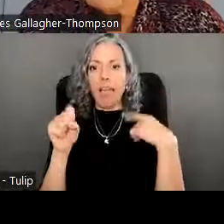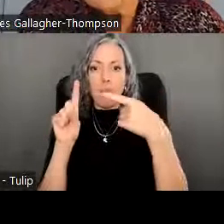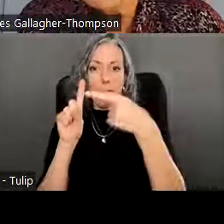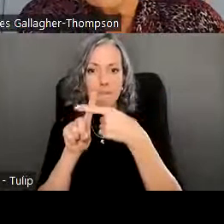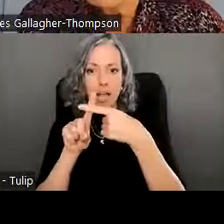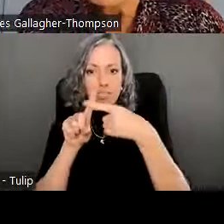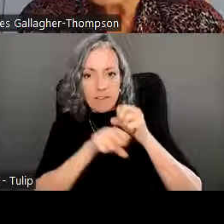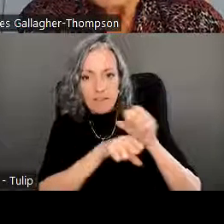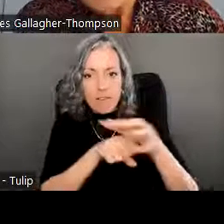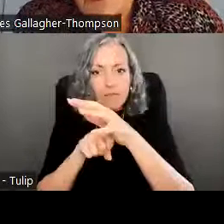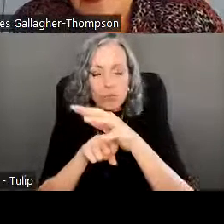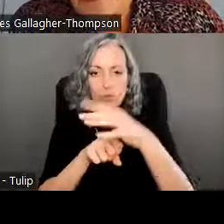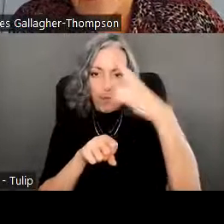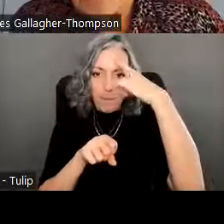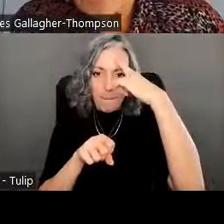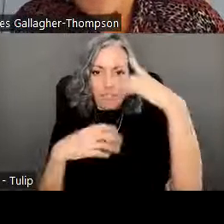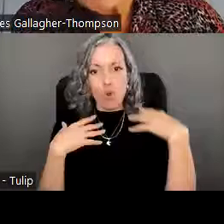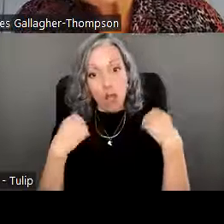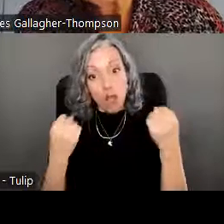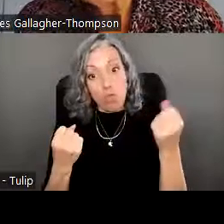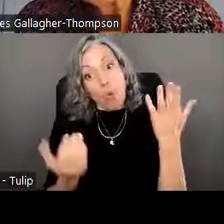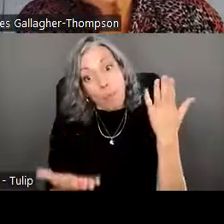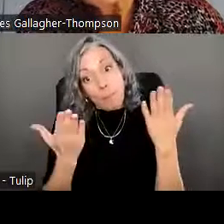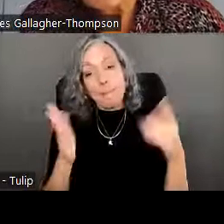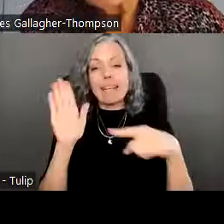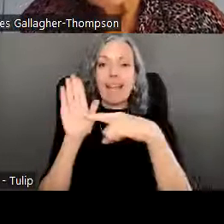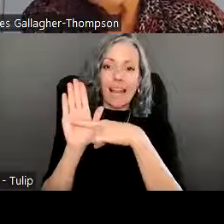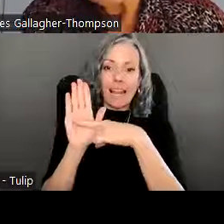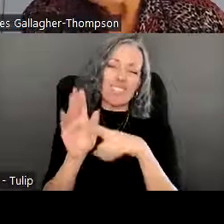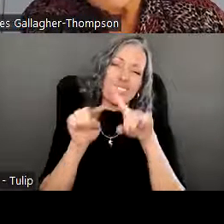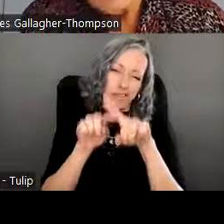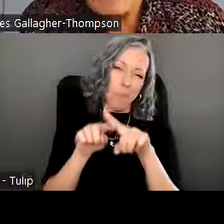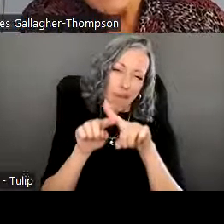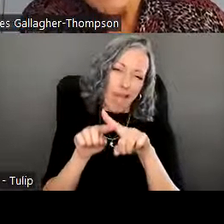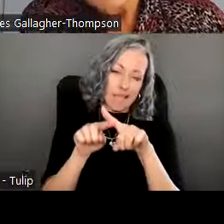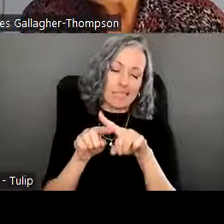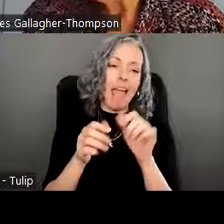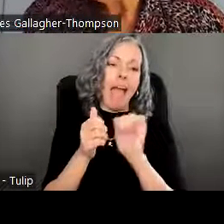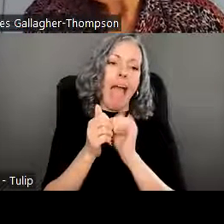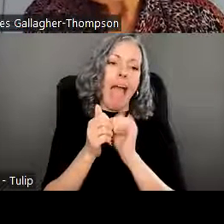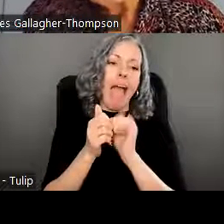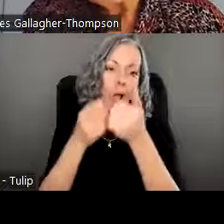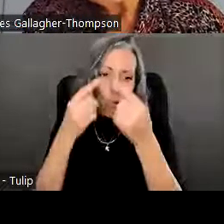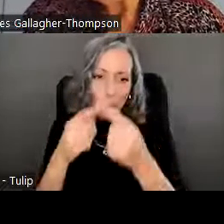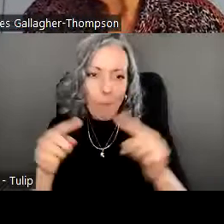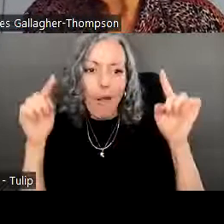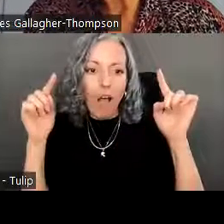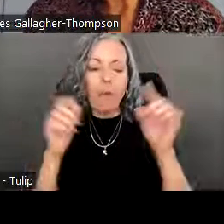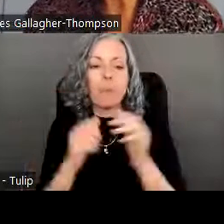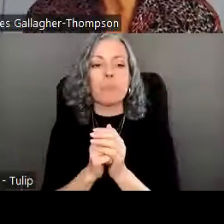the caregiver's mental health or a negative effect, depending upon how it is carried out. So, for